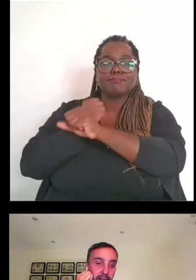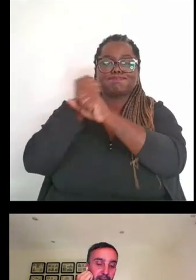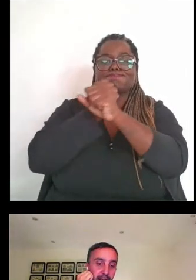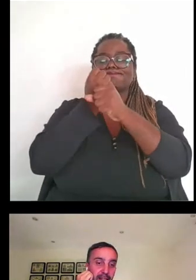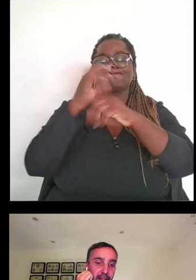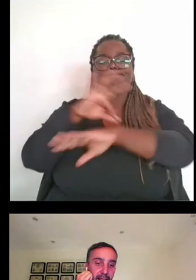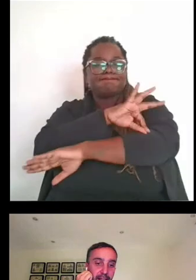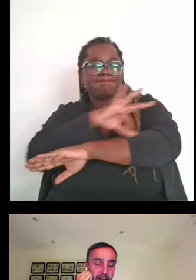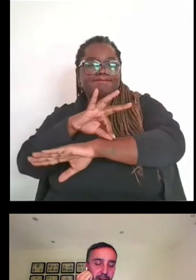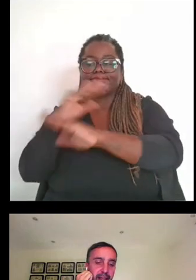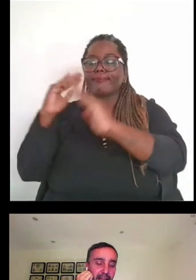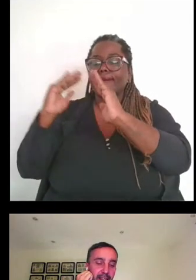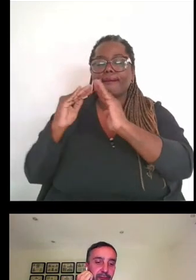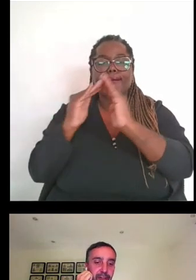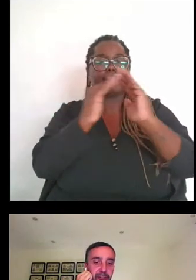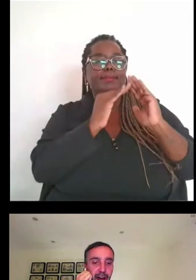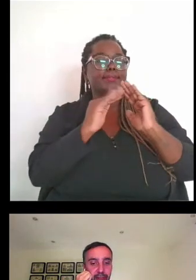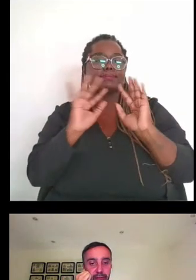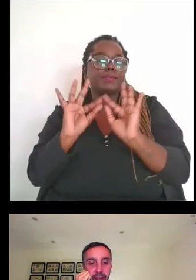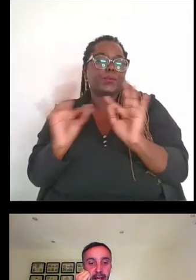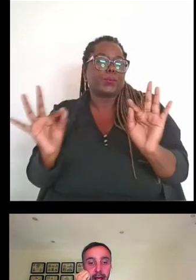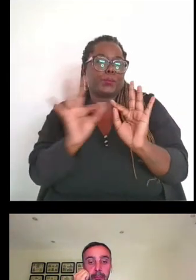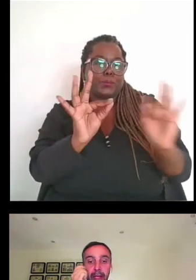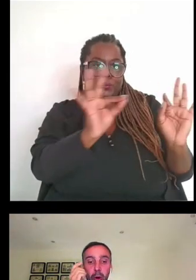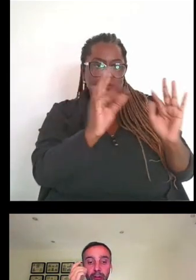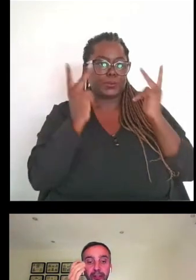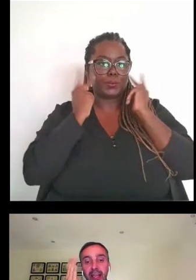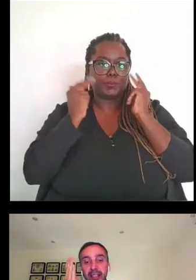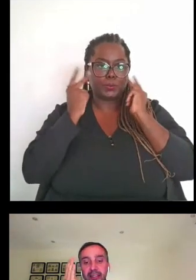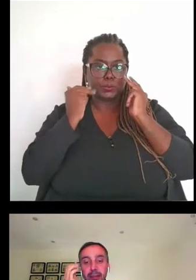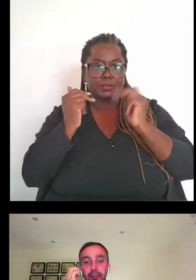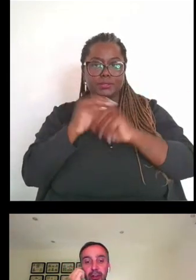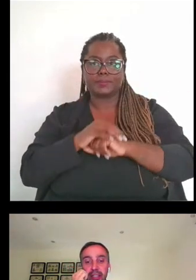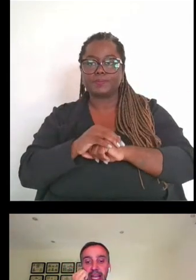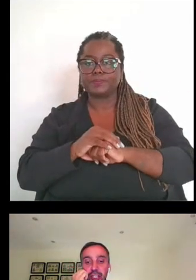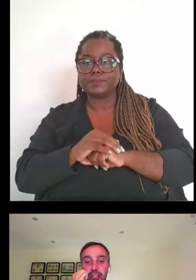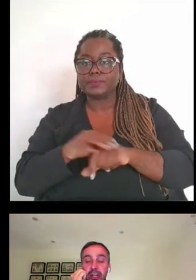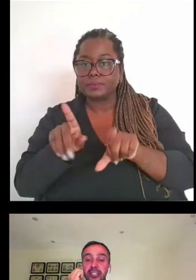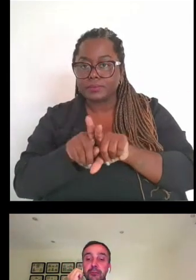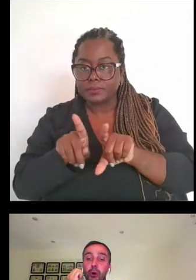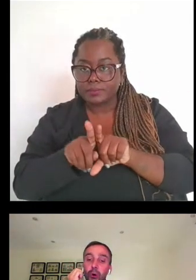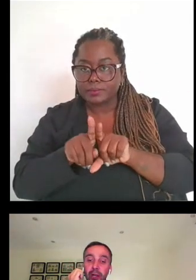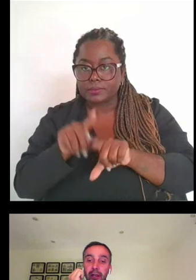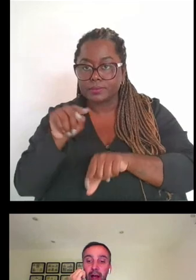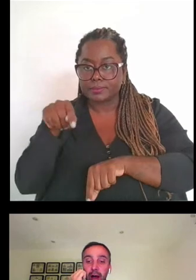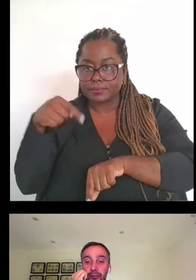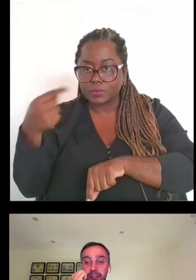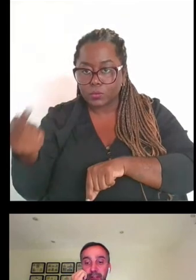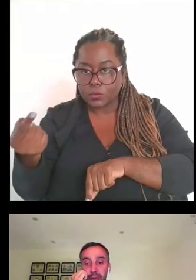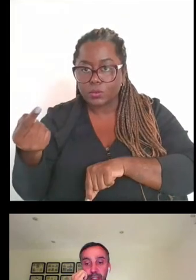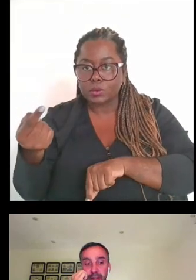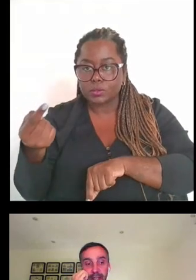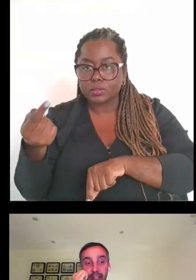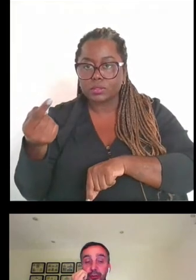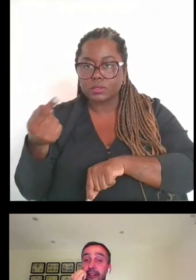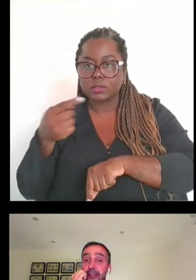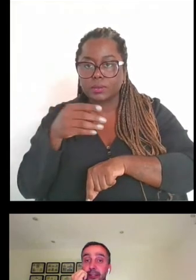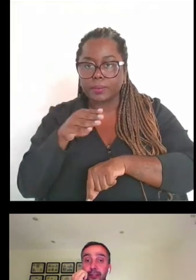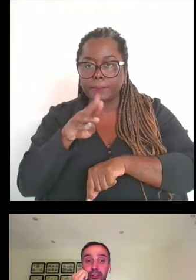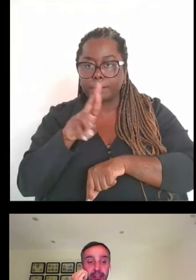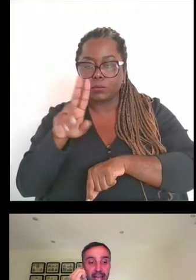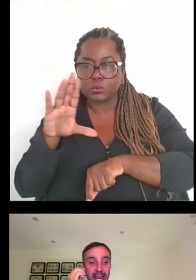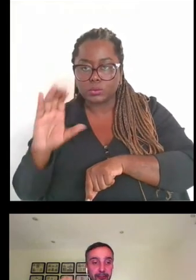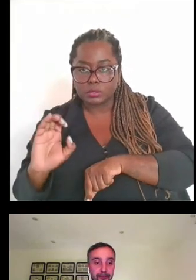in 1990 1955 because he seemed to endanger the moral of the students